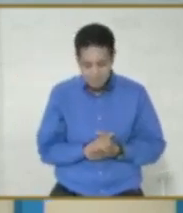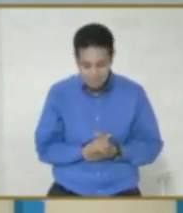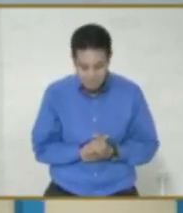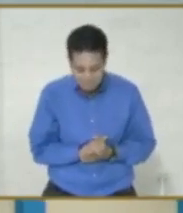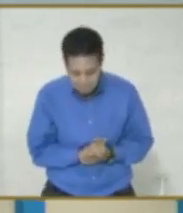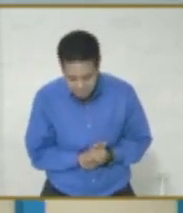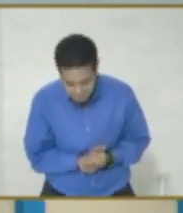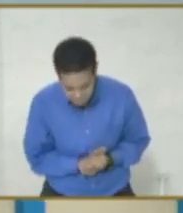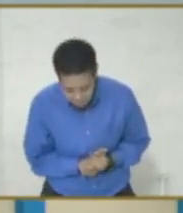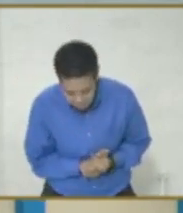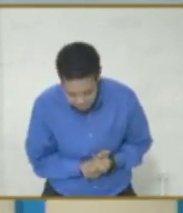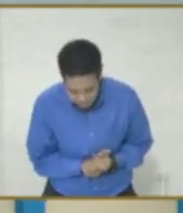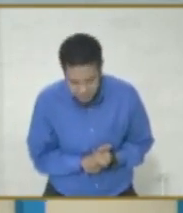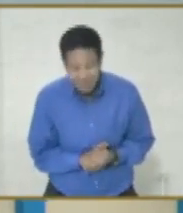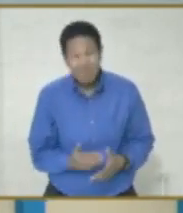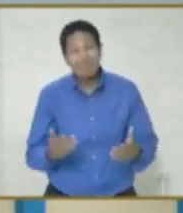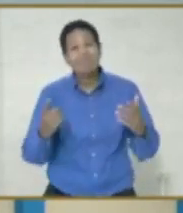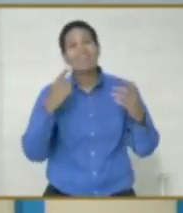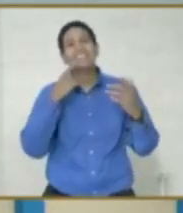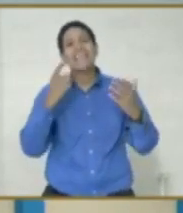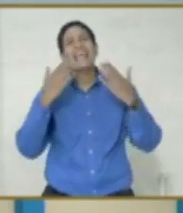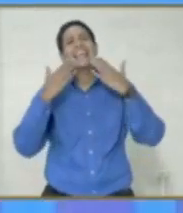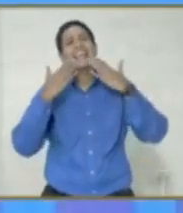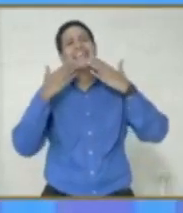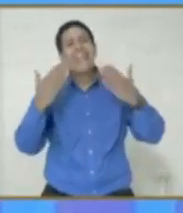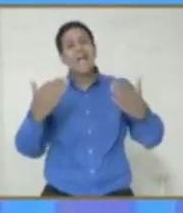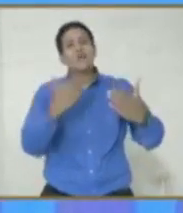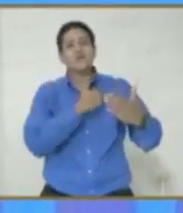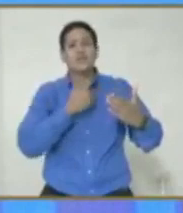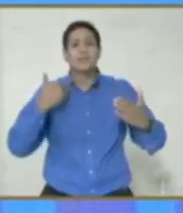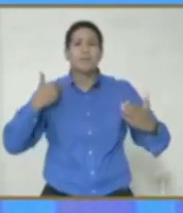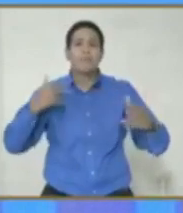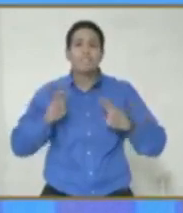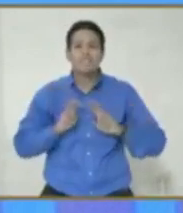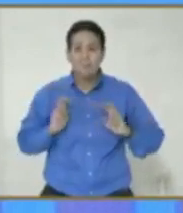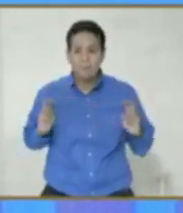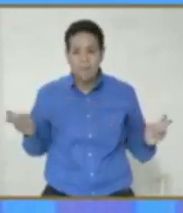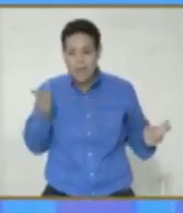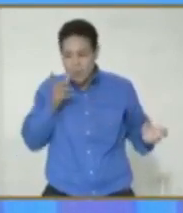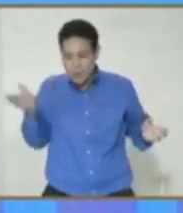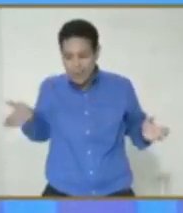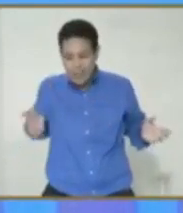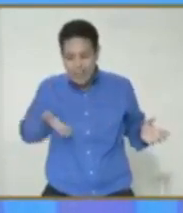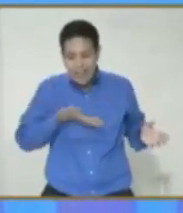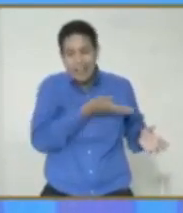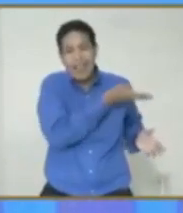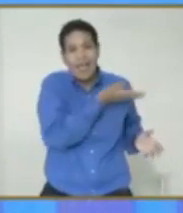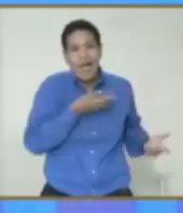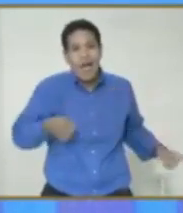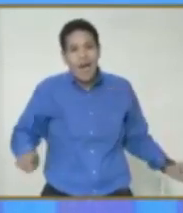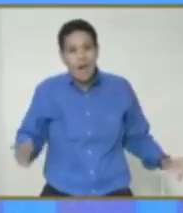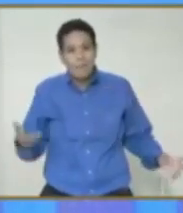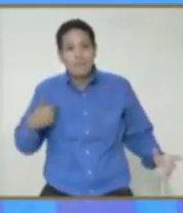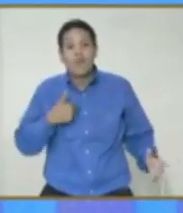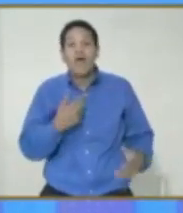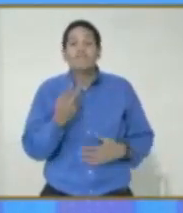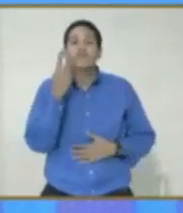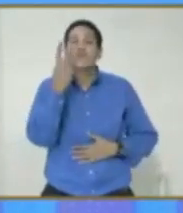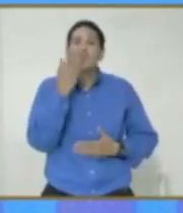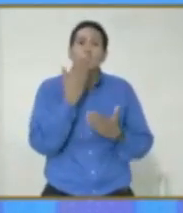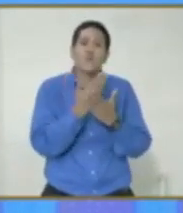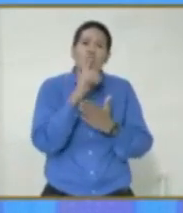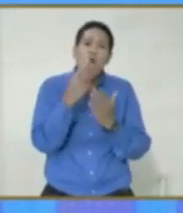all, thank you to members of the panel. We have had 2 good hours